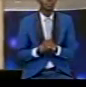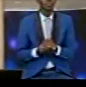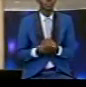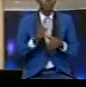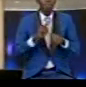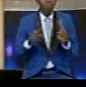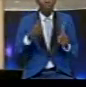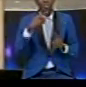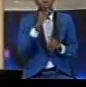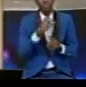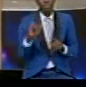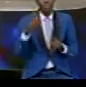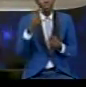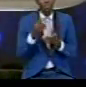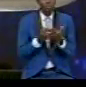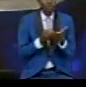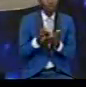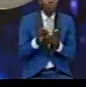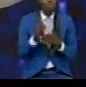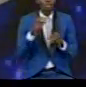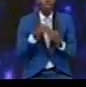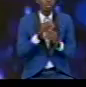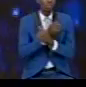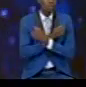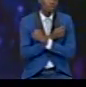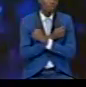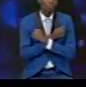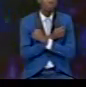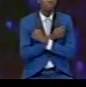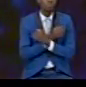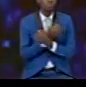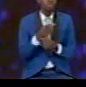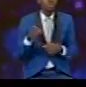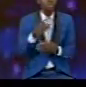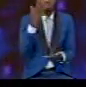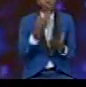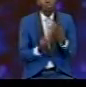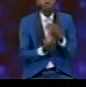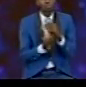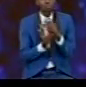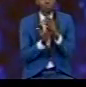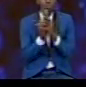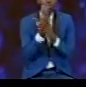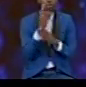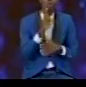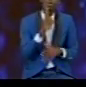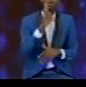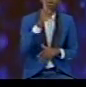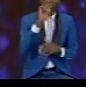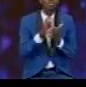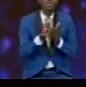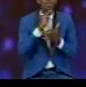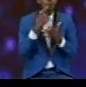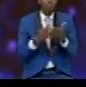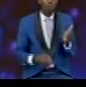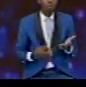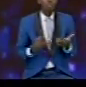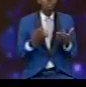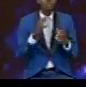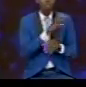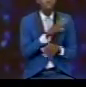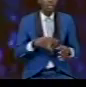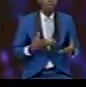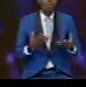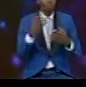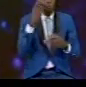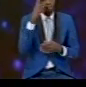but speaking the truth in love, ye may grow up. That's what he wanted for the Galatians. That's